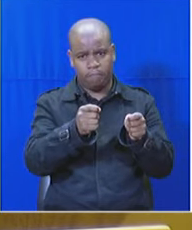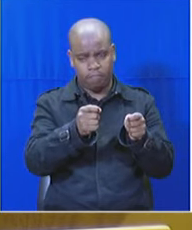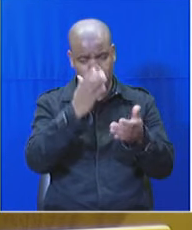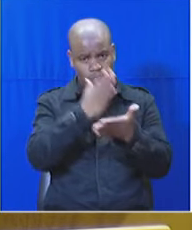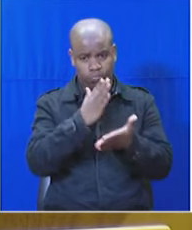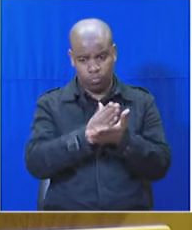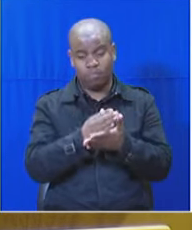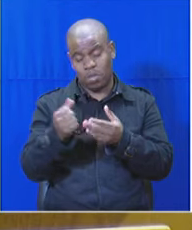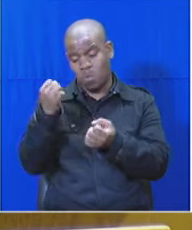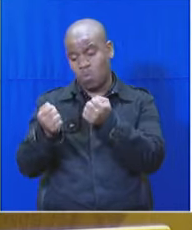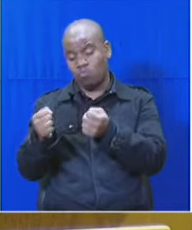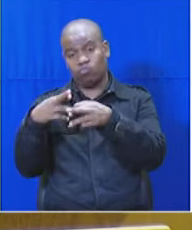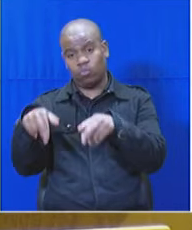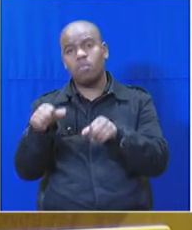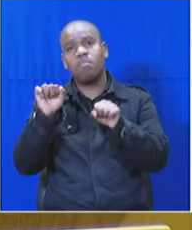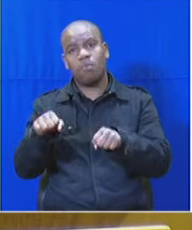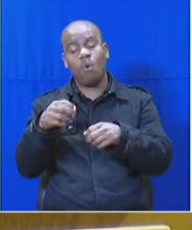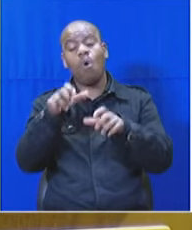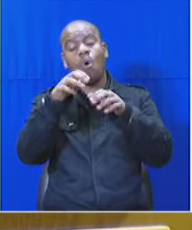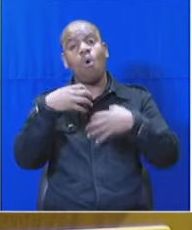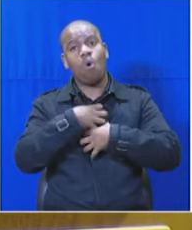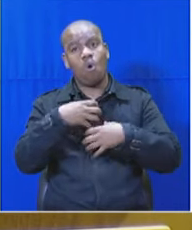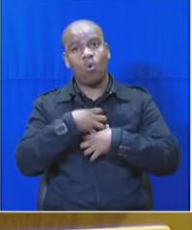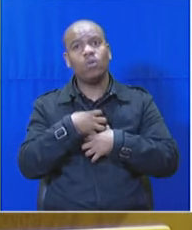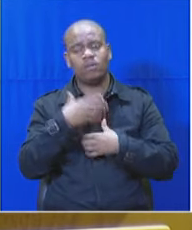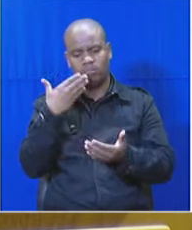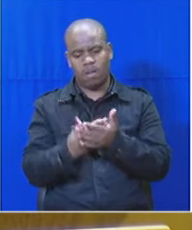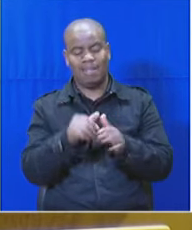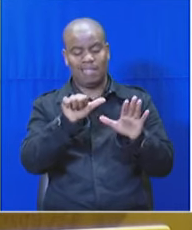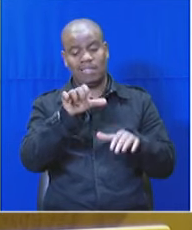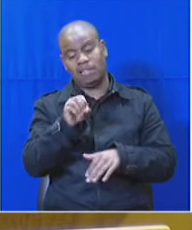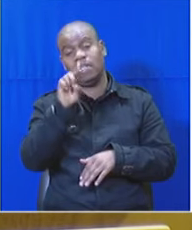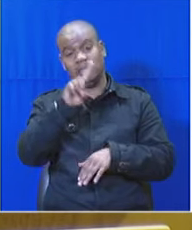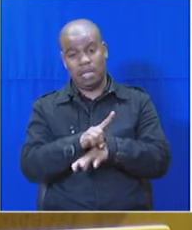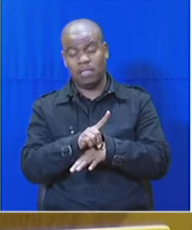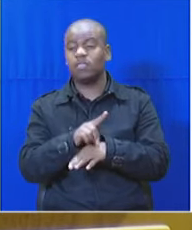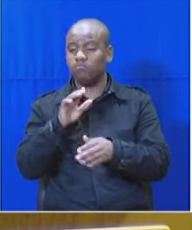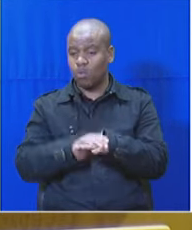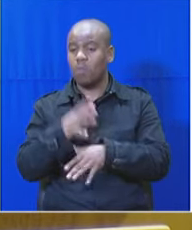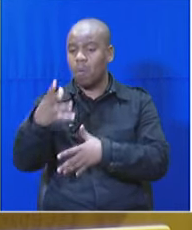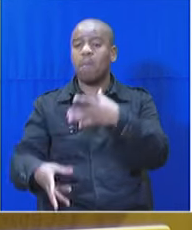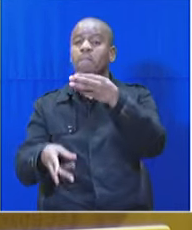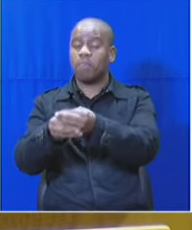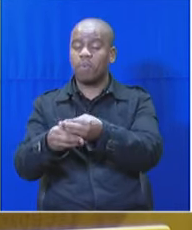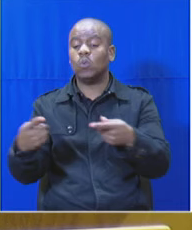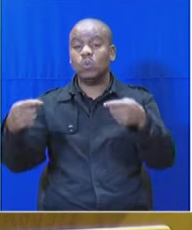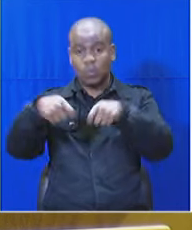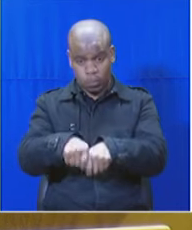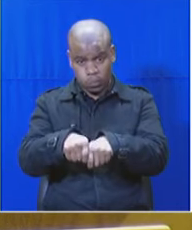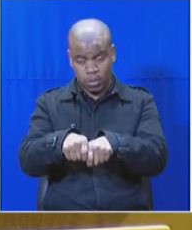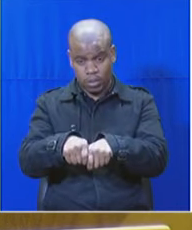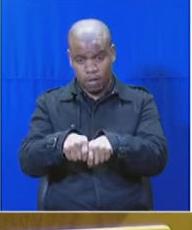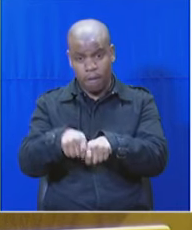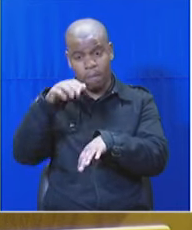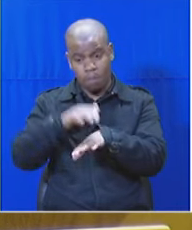limits court review in that the owner would have only 60 days to sue for an additional compensation, failing which